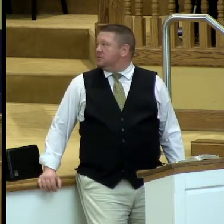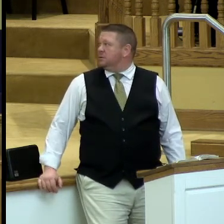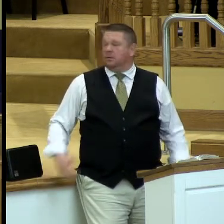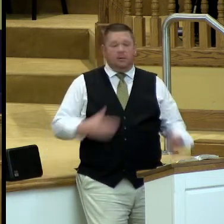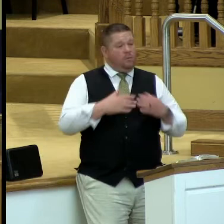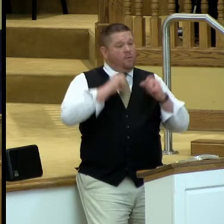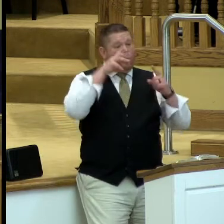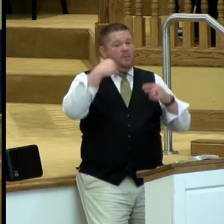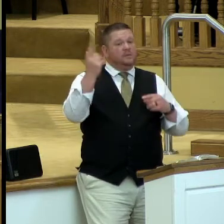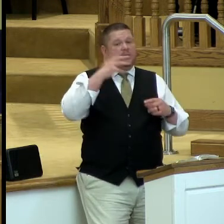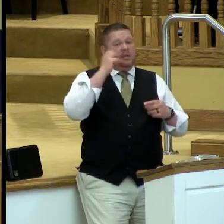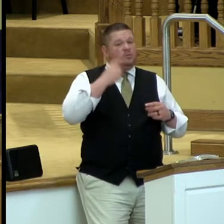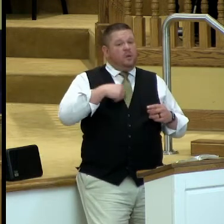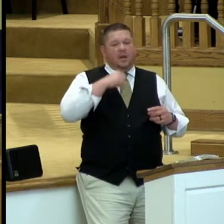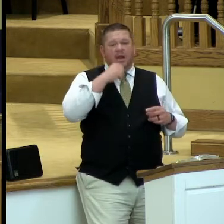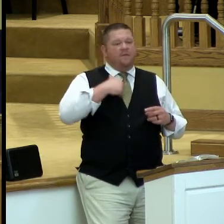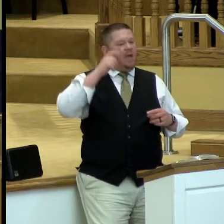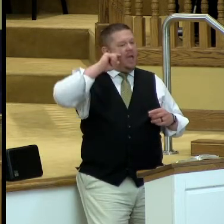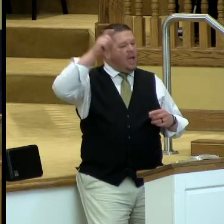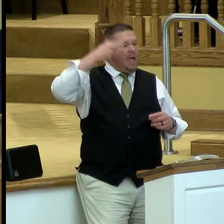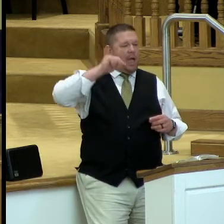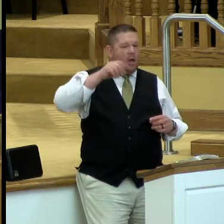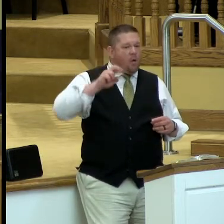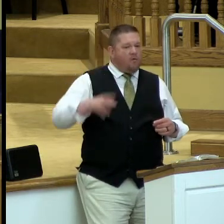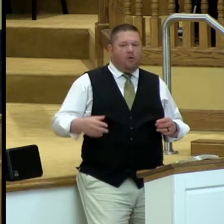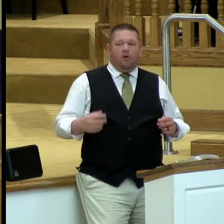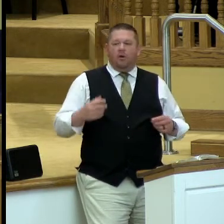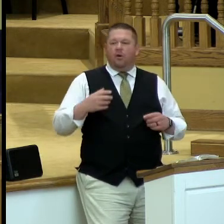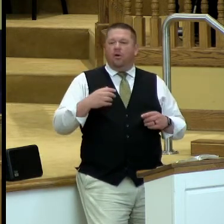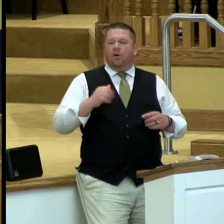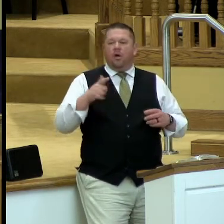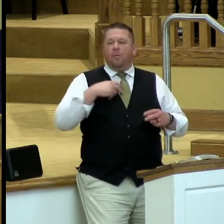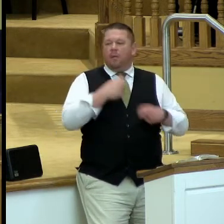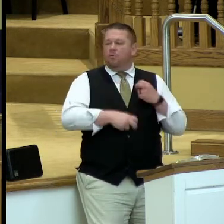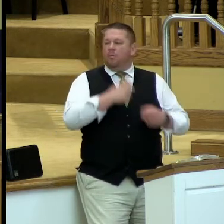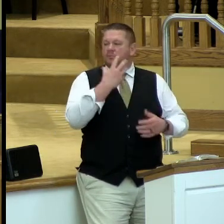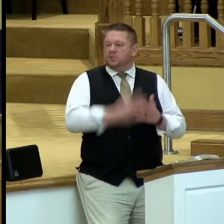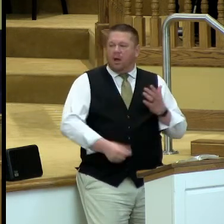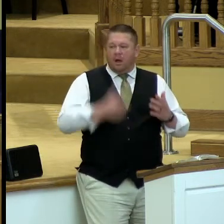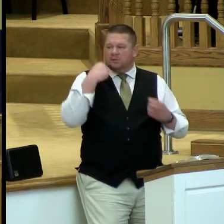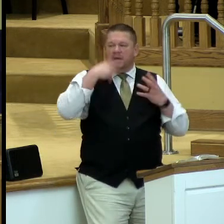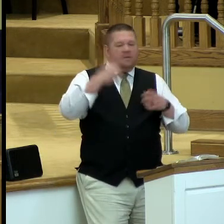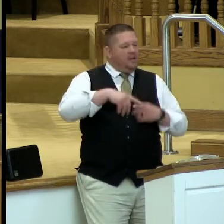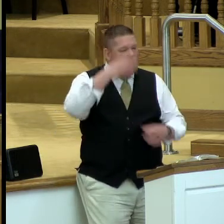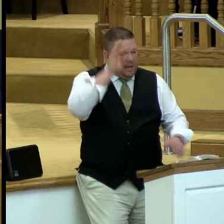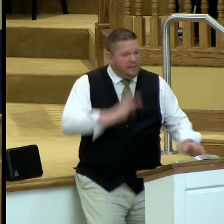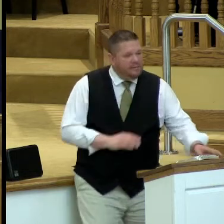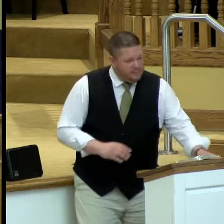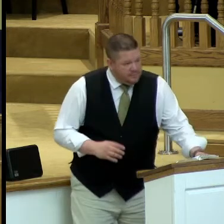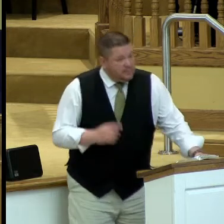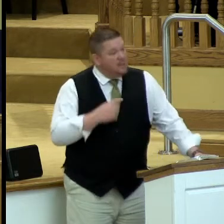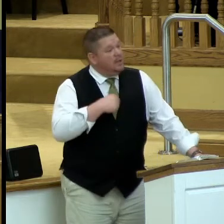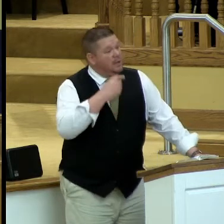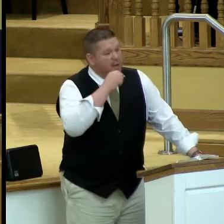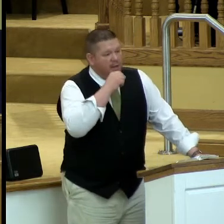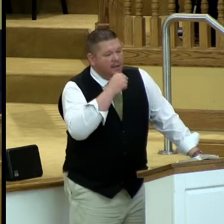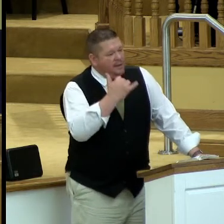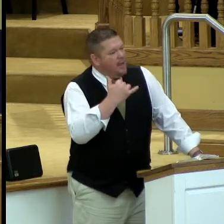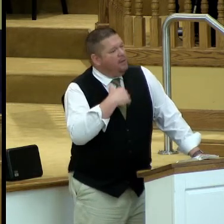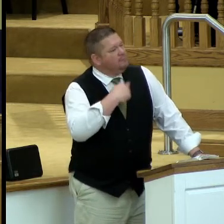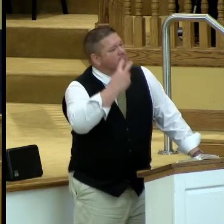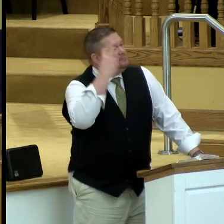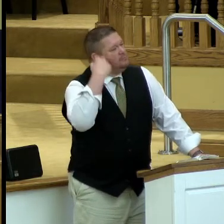And whenever I woke up the next day, guess what? I didn't have a hangover. A lot of the problem was gone because I gave it to God and I could